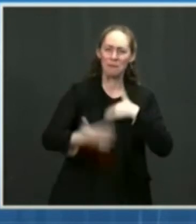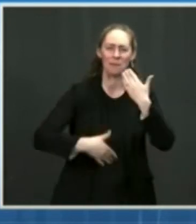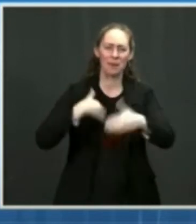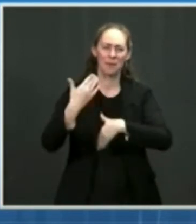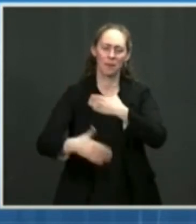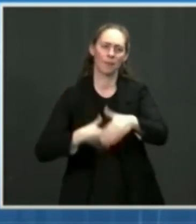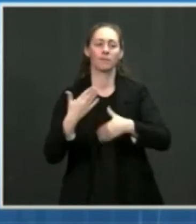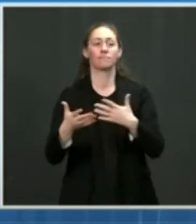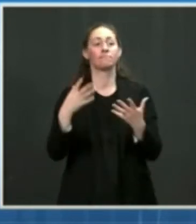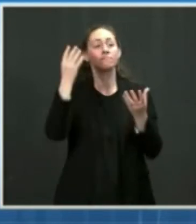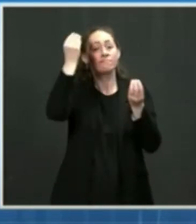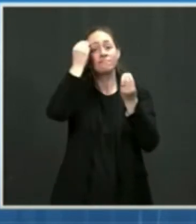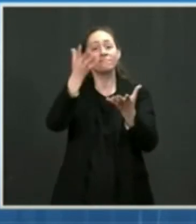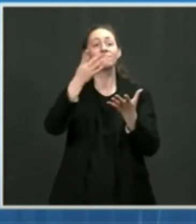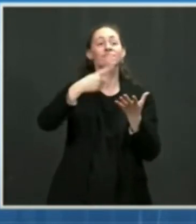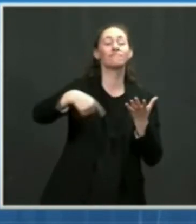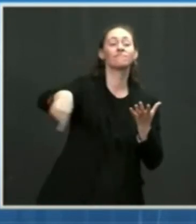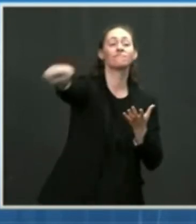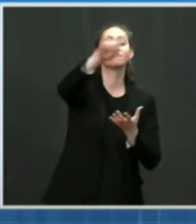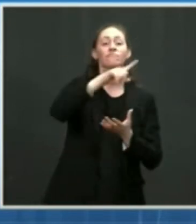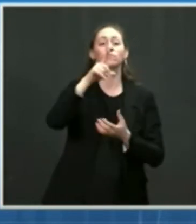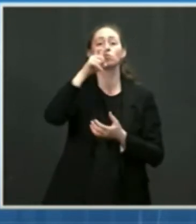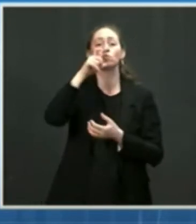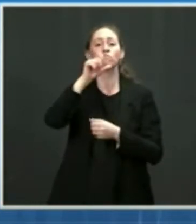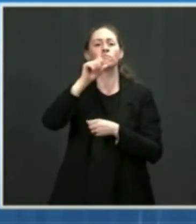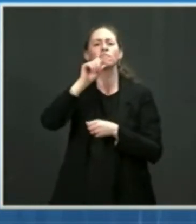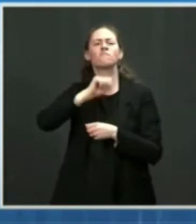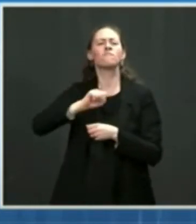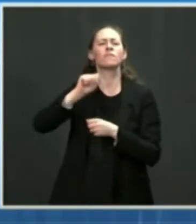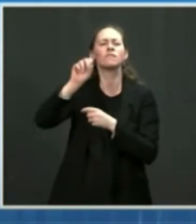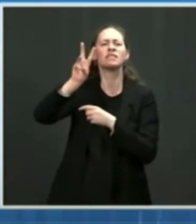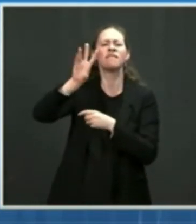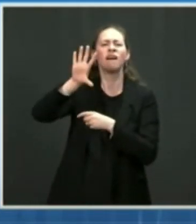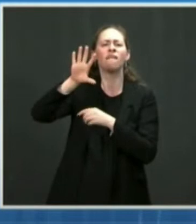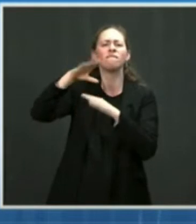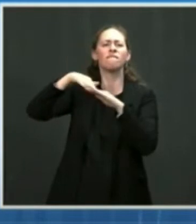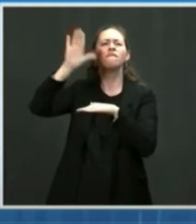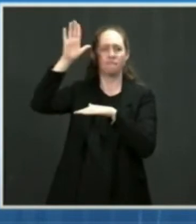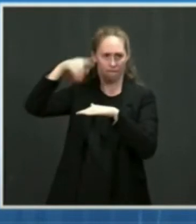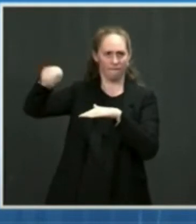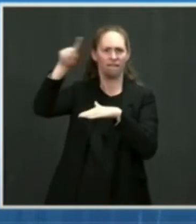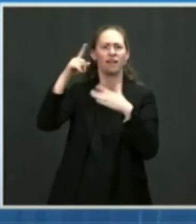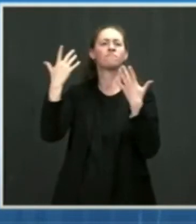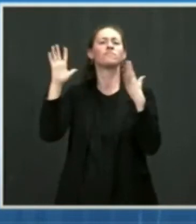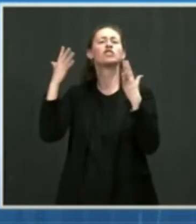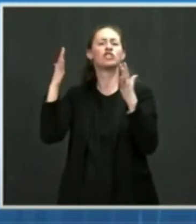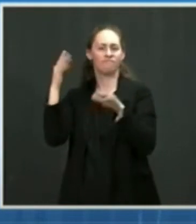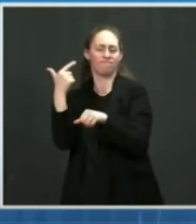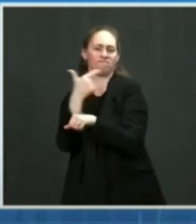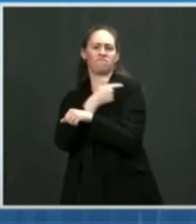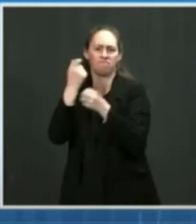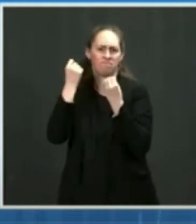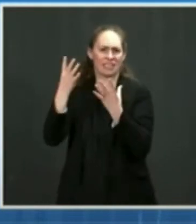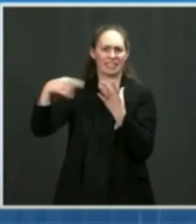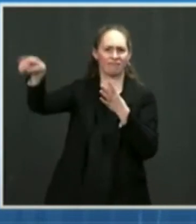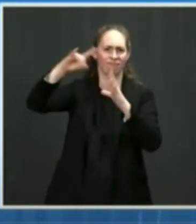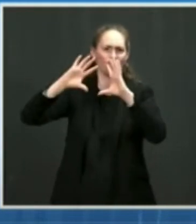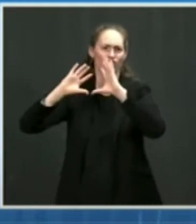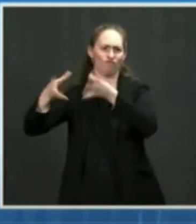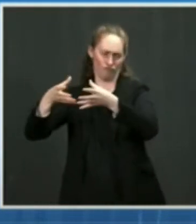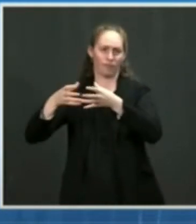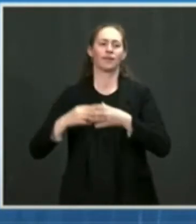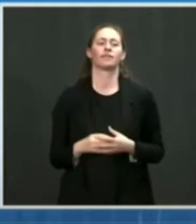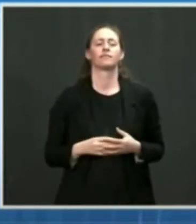65. 78% have now had at least their first shot. And by this time next